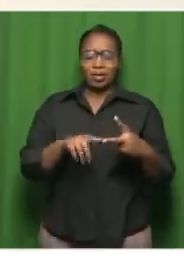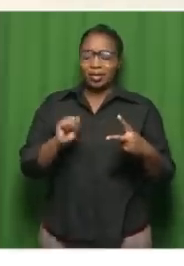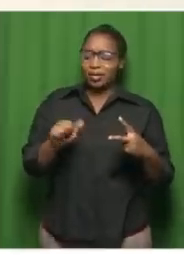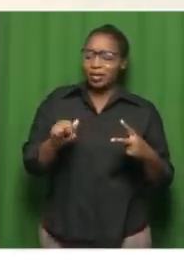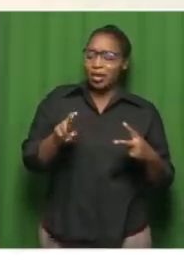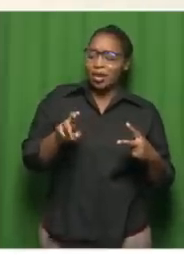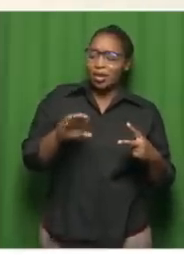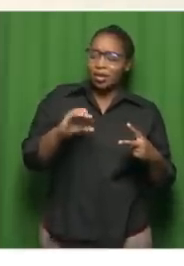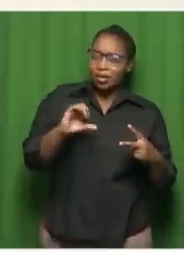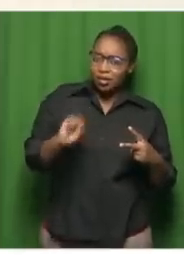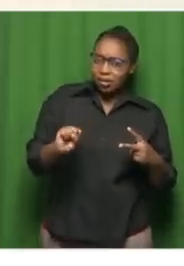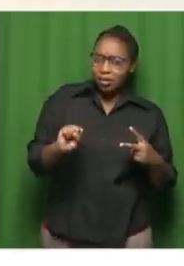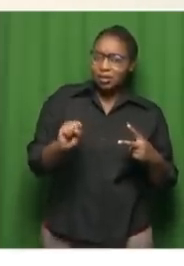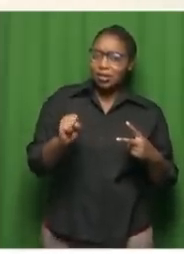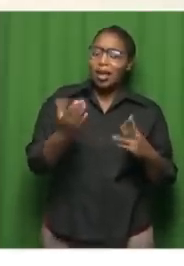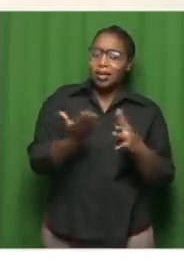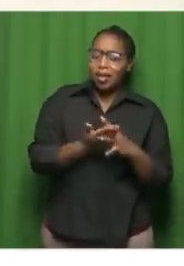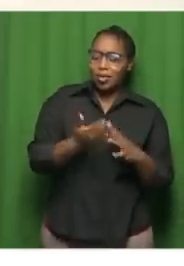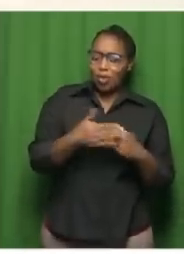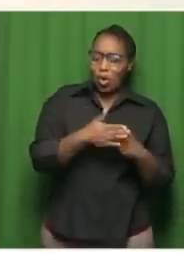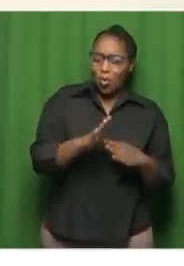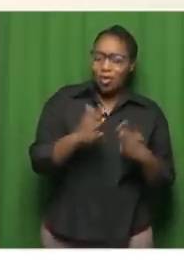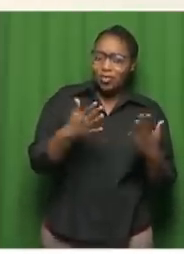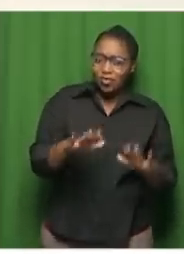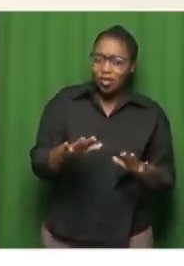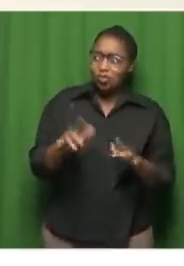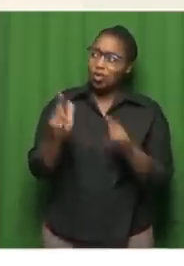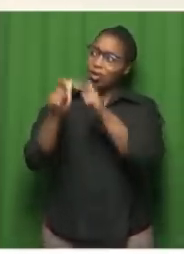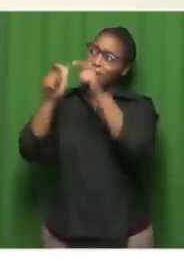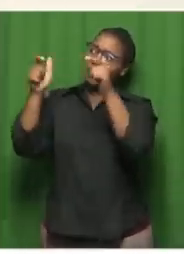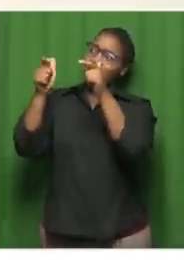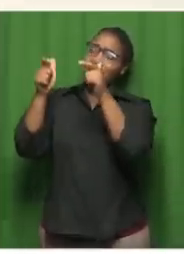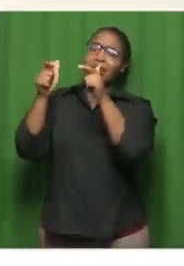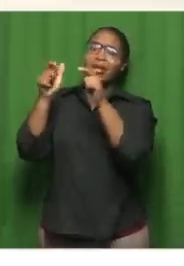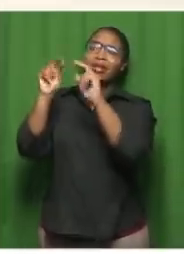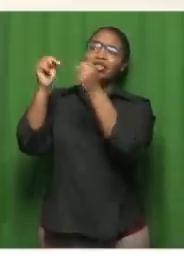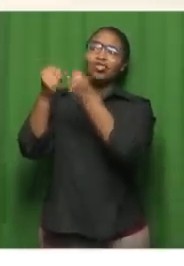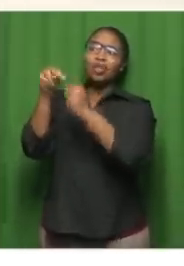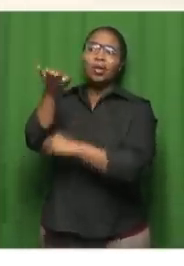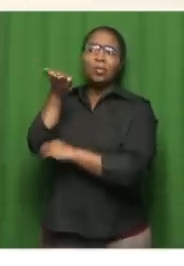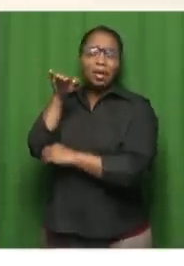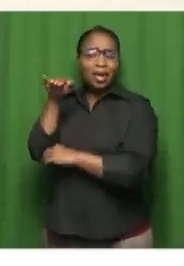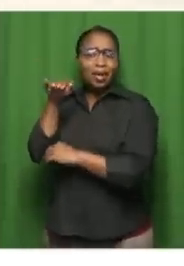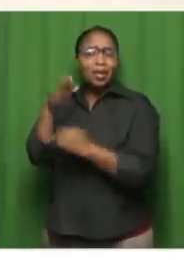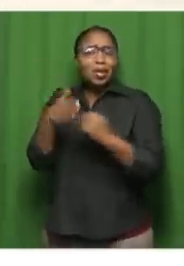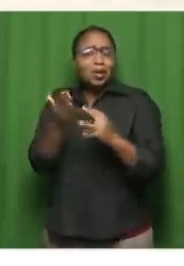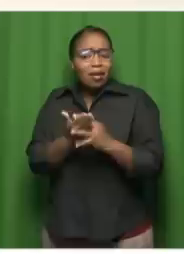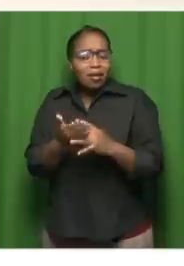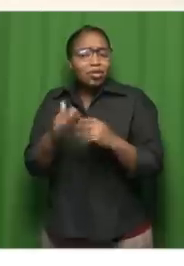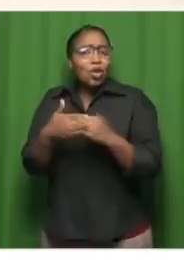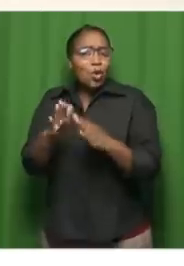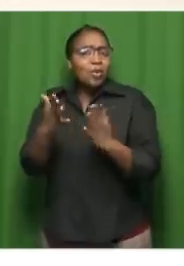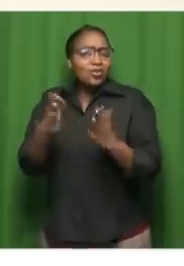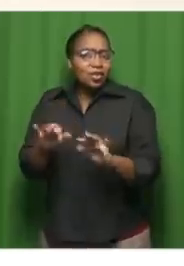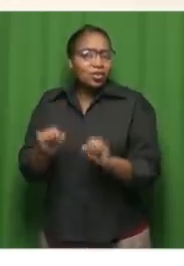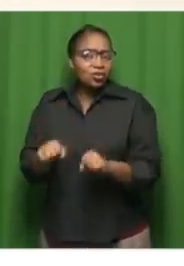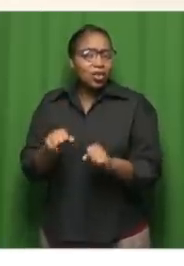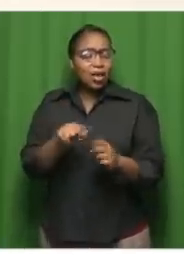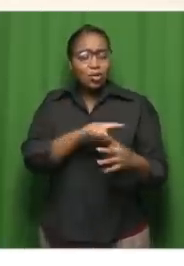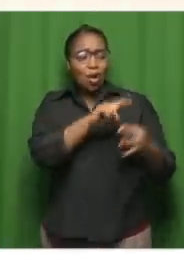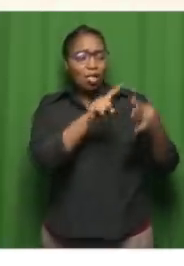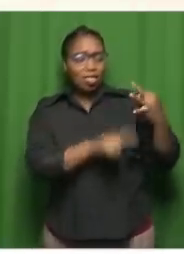Bank. And if any one of those lay charges against the president, then it is goodbye for